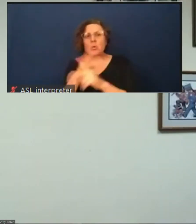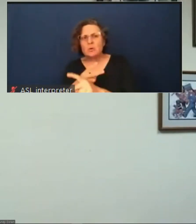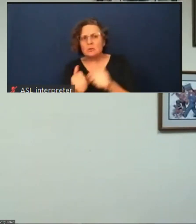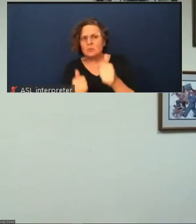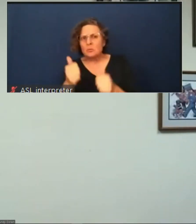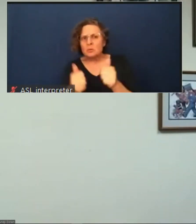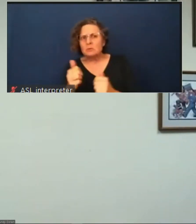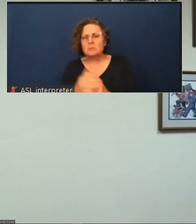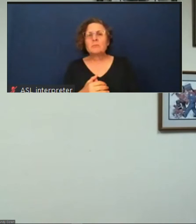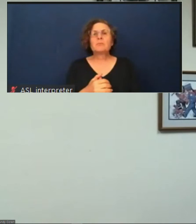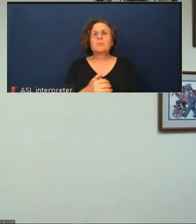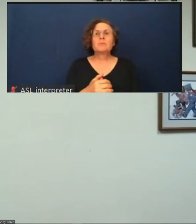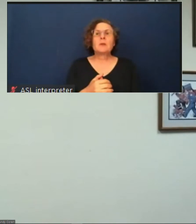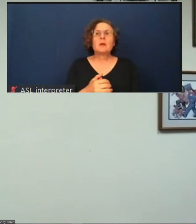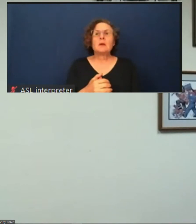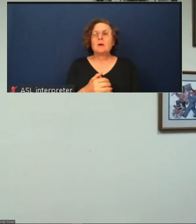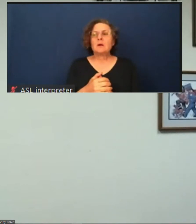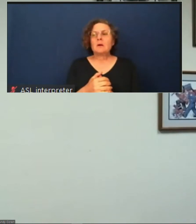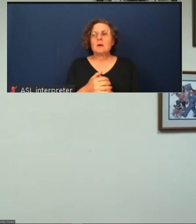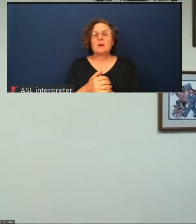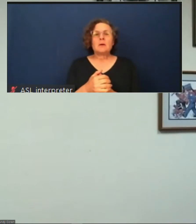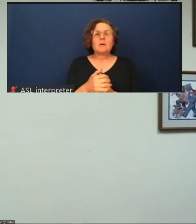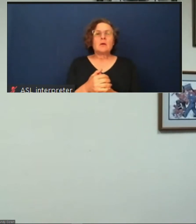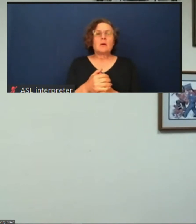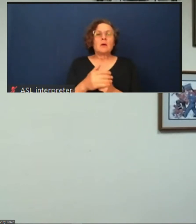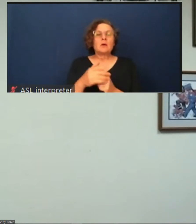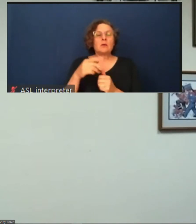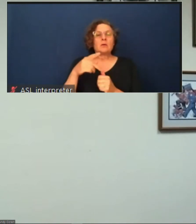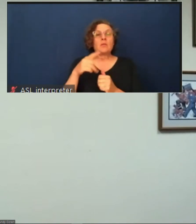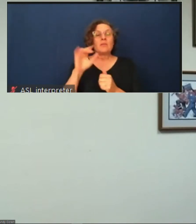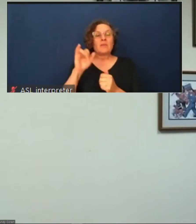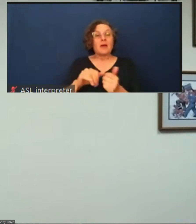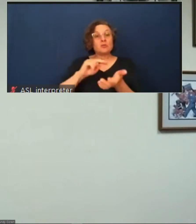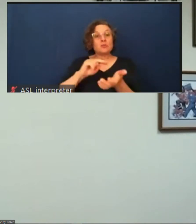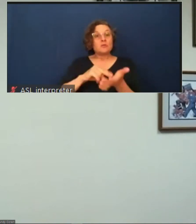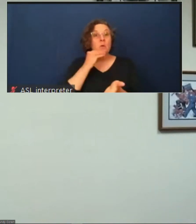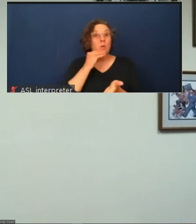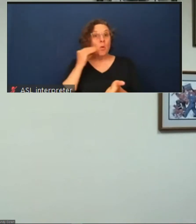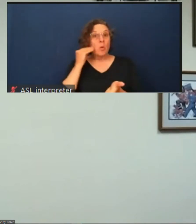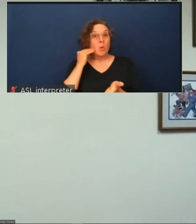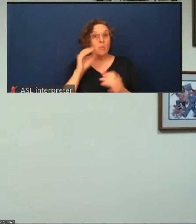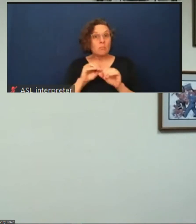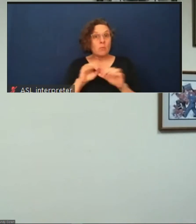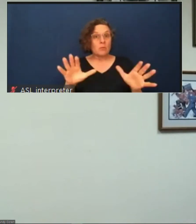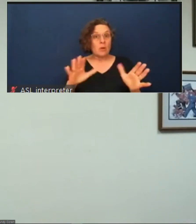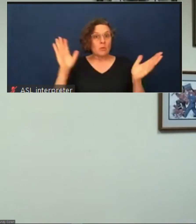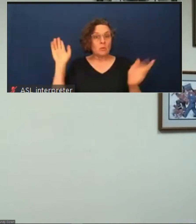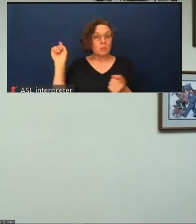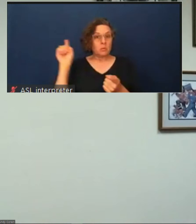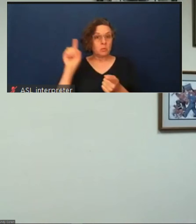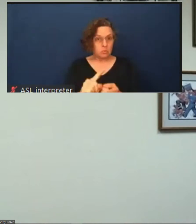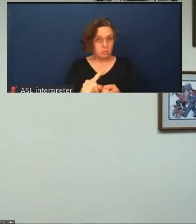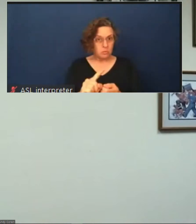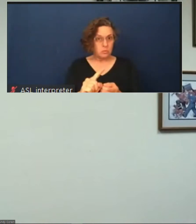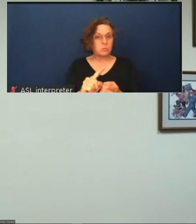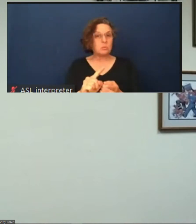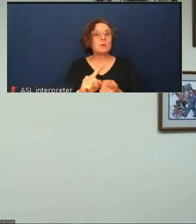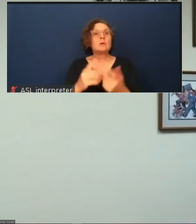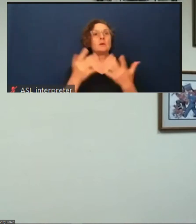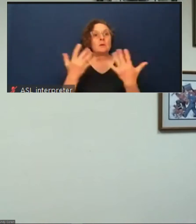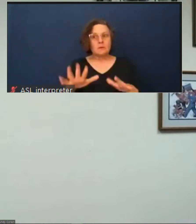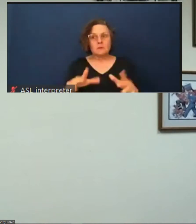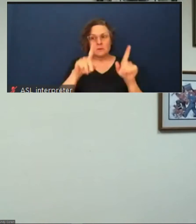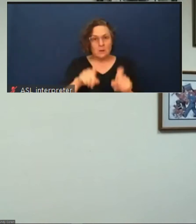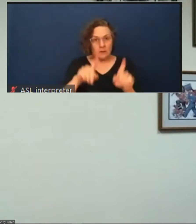the Ukiah post-acute outbreak is winding down at this point. They have done their twice weekly testing and have